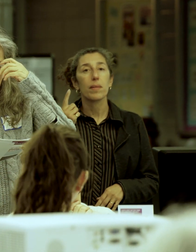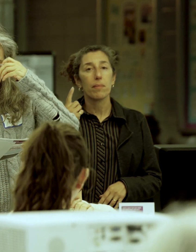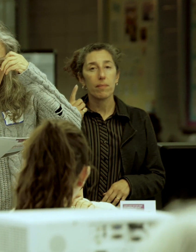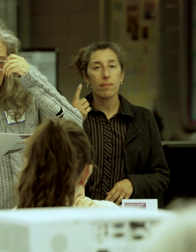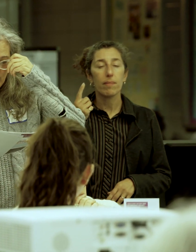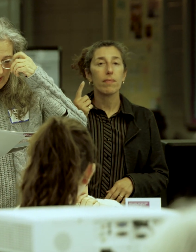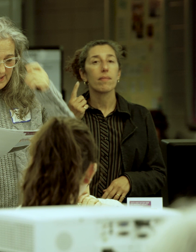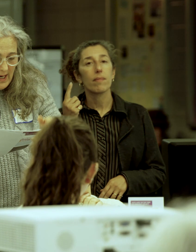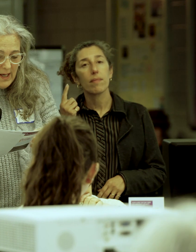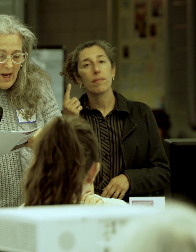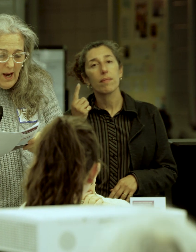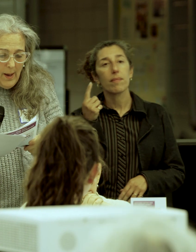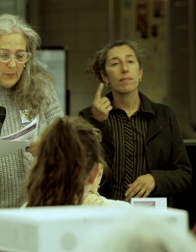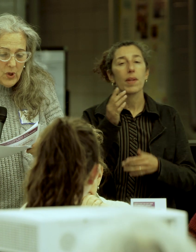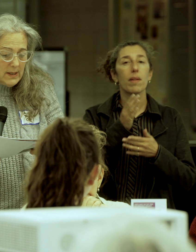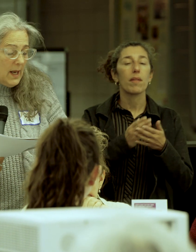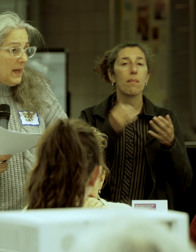to those involved in the design.